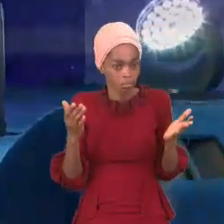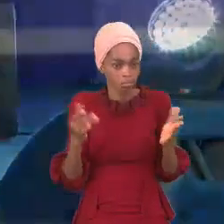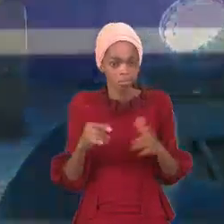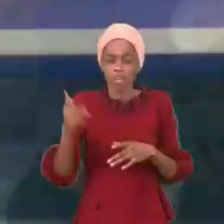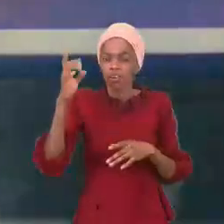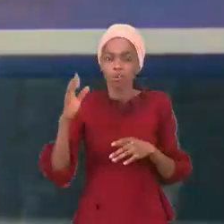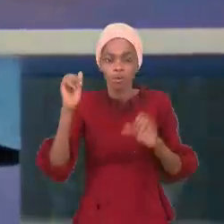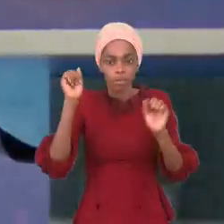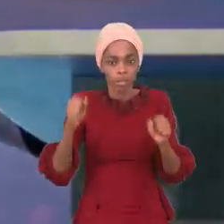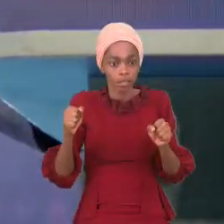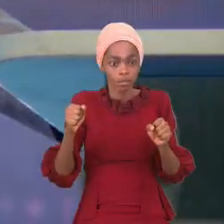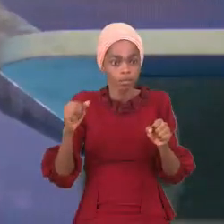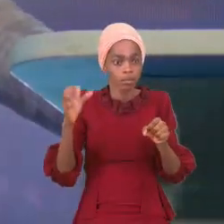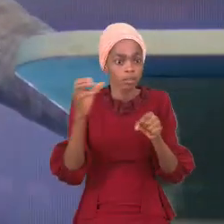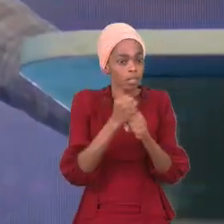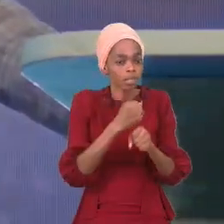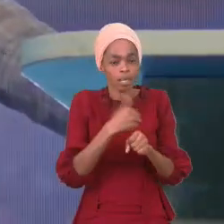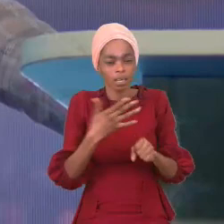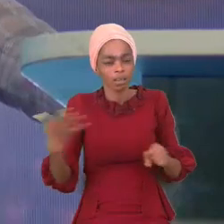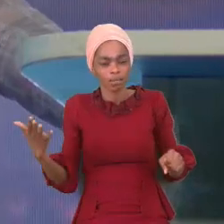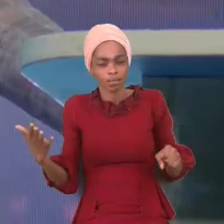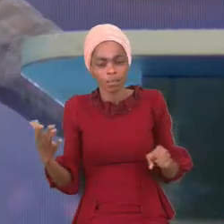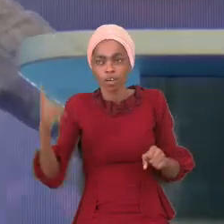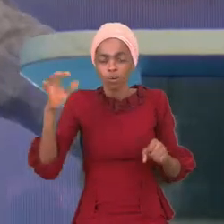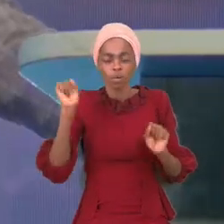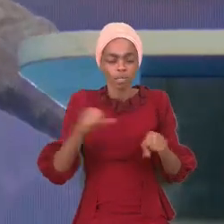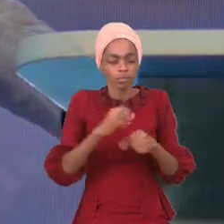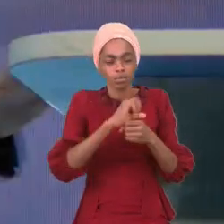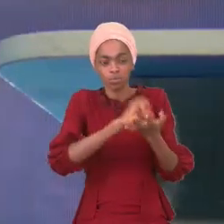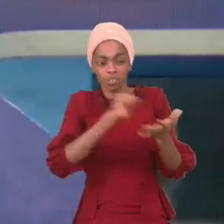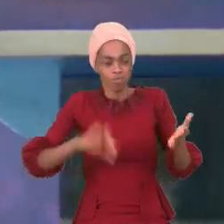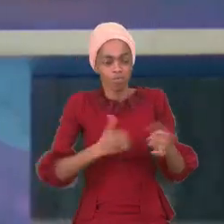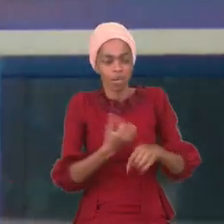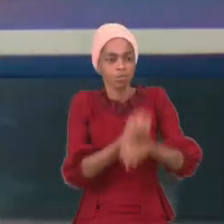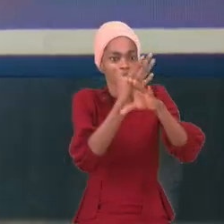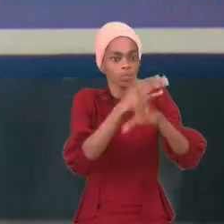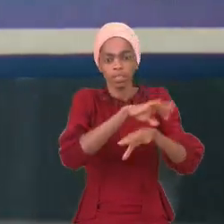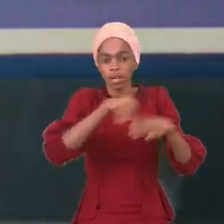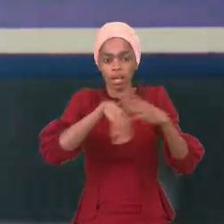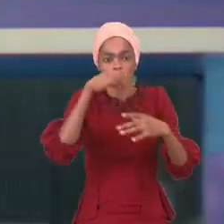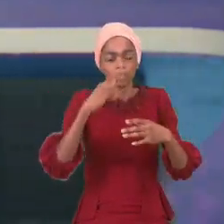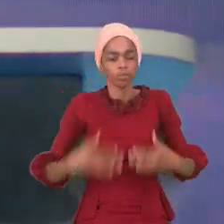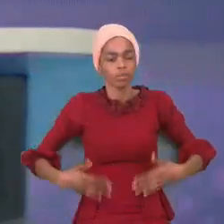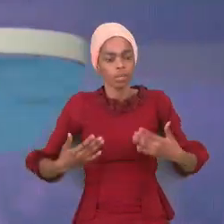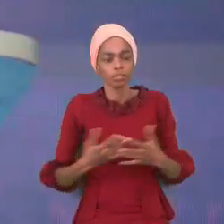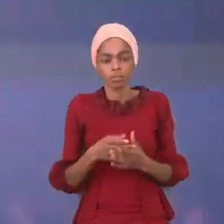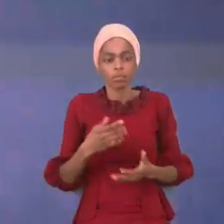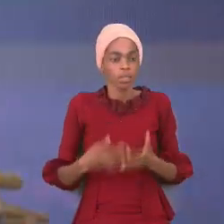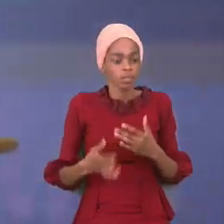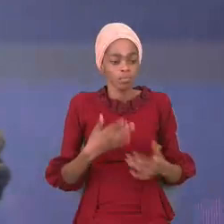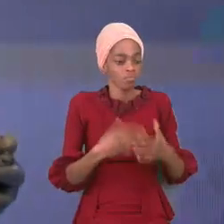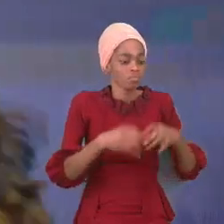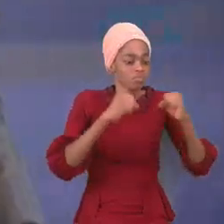any load away. He can remove any mountain out of your life. He's strong, he's great, he's